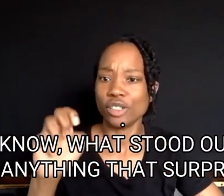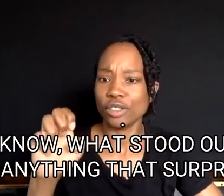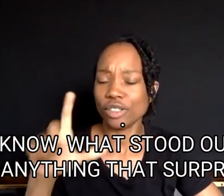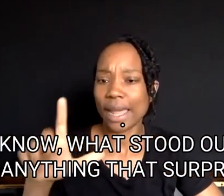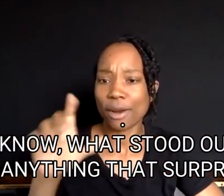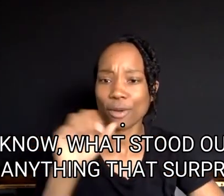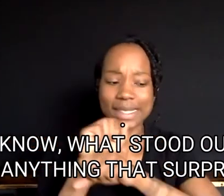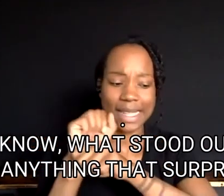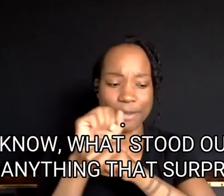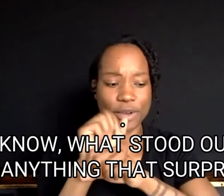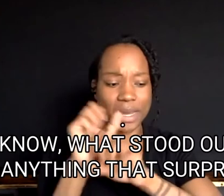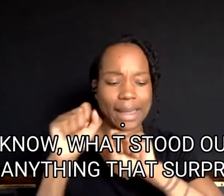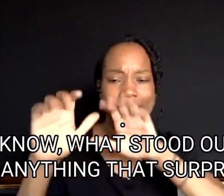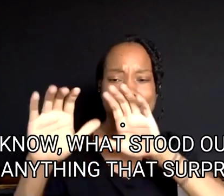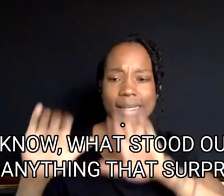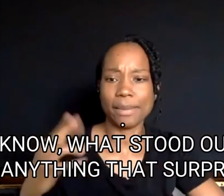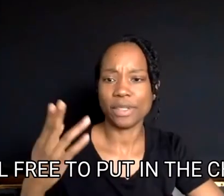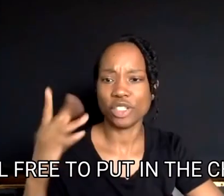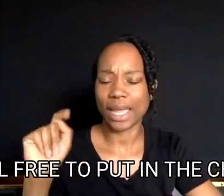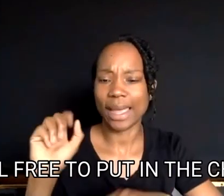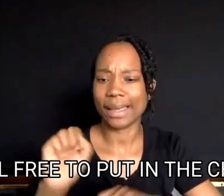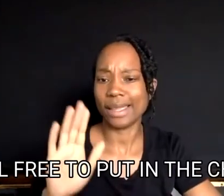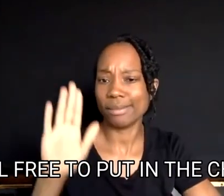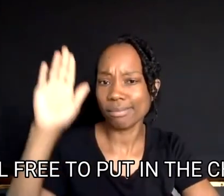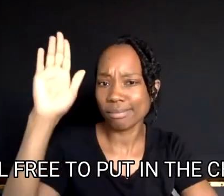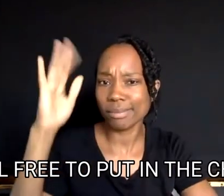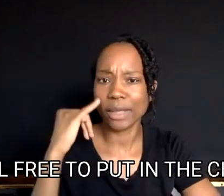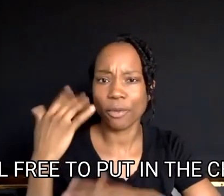hand if you want to add something.